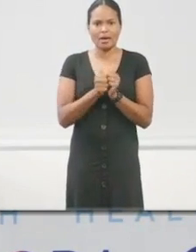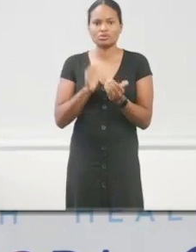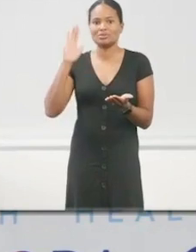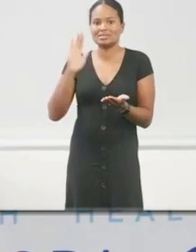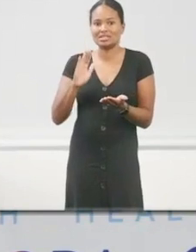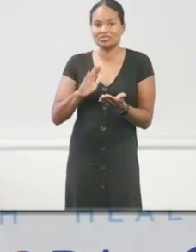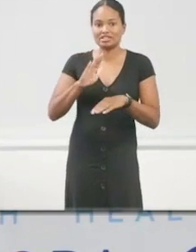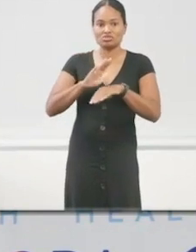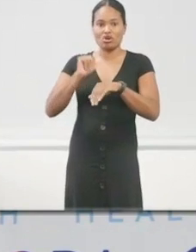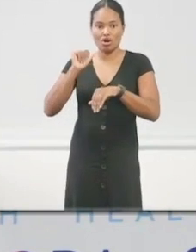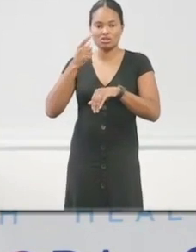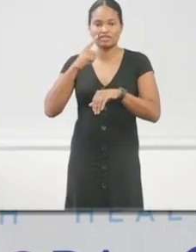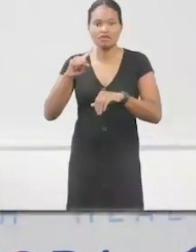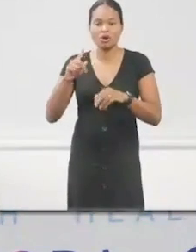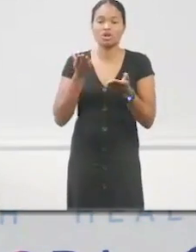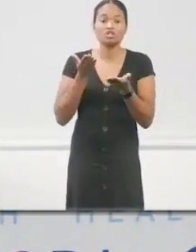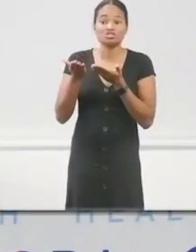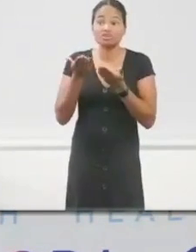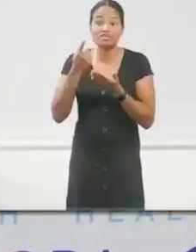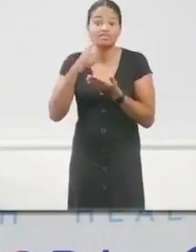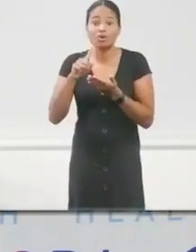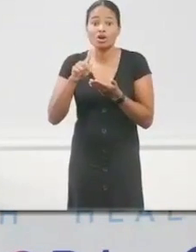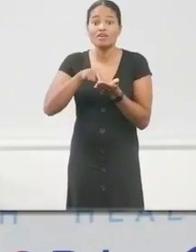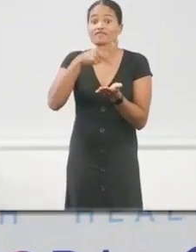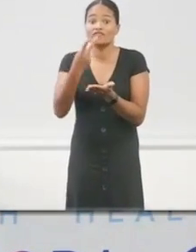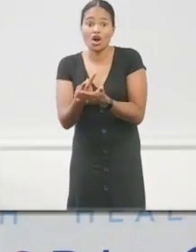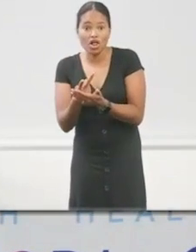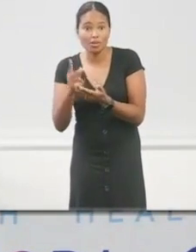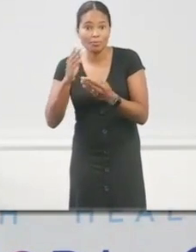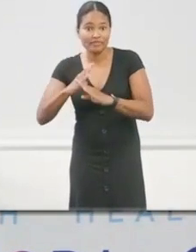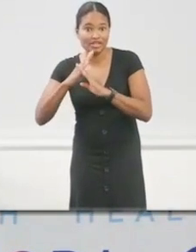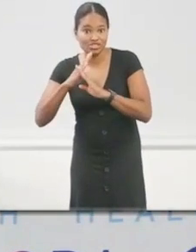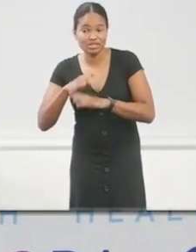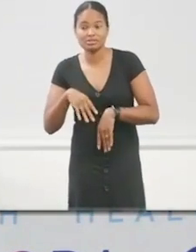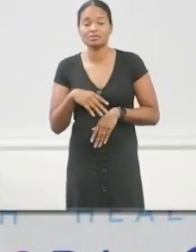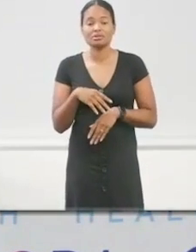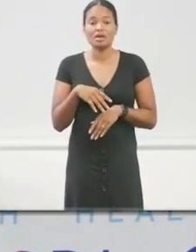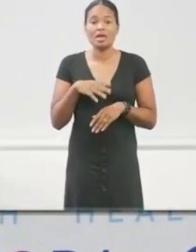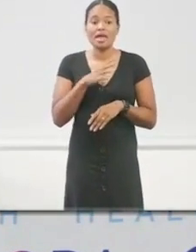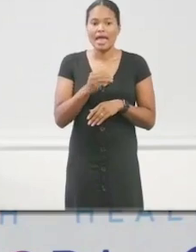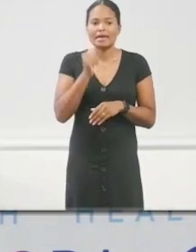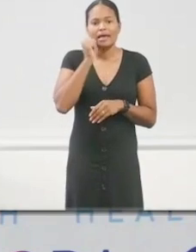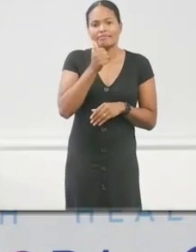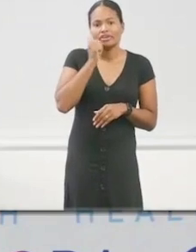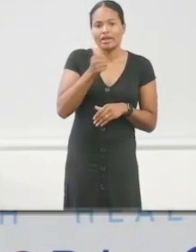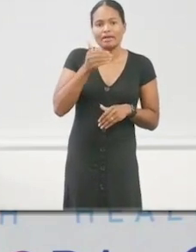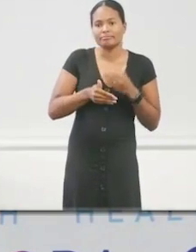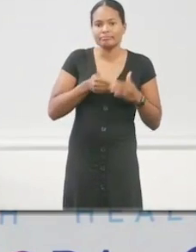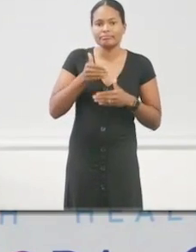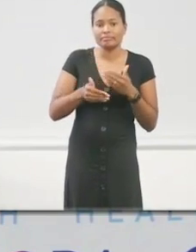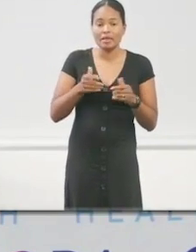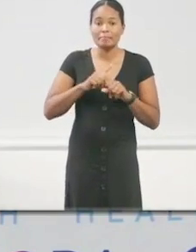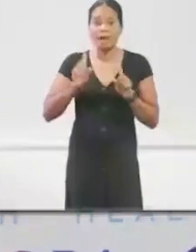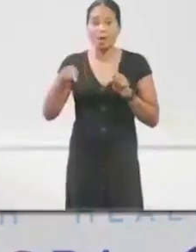for fall injury prevention. So maybe there's something we can work with you on that, as well as the day-to-day. And then when it comes to the big